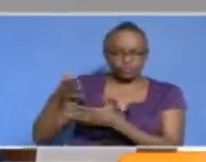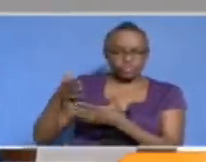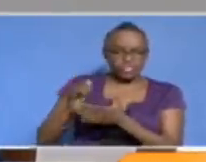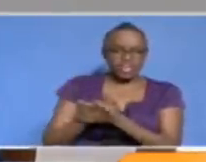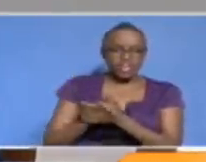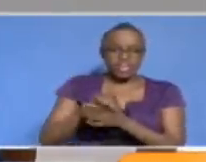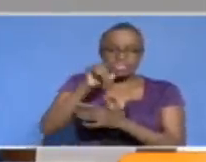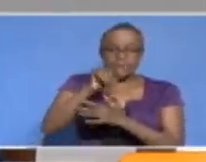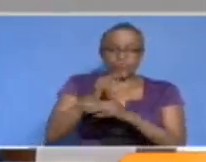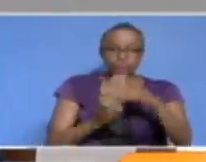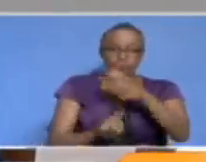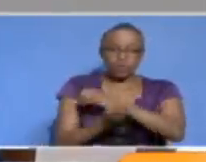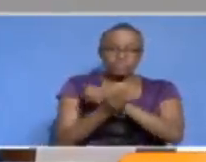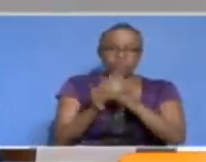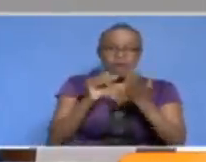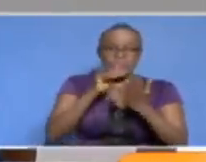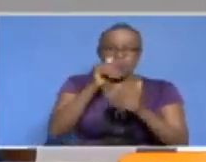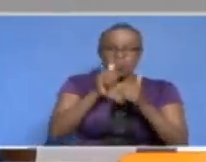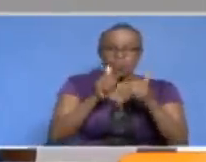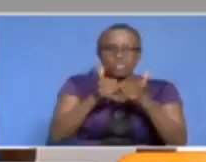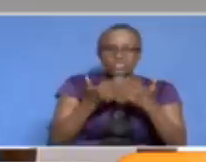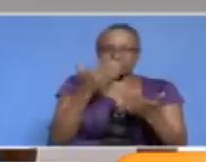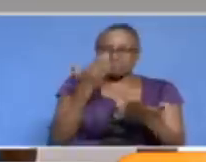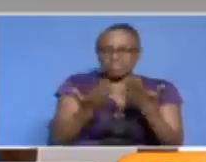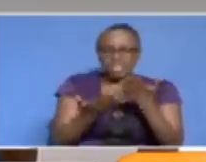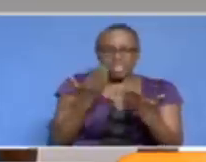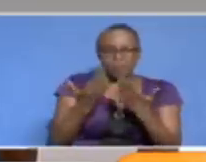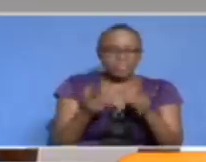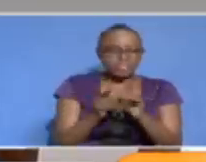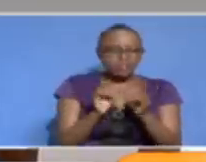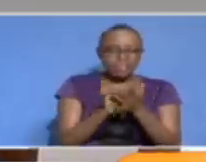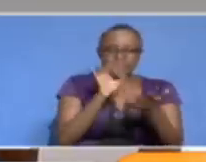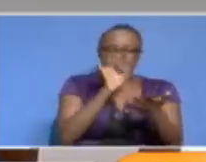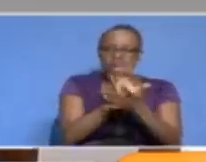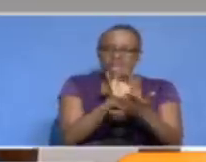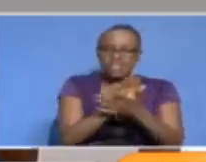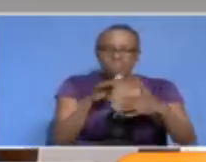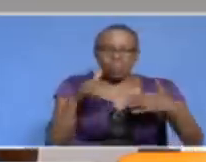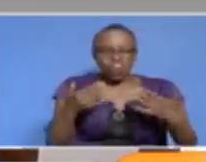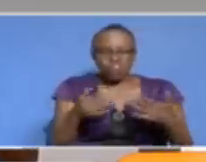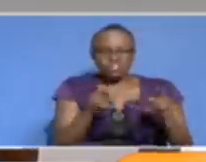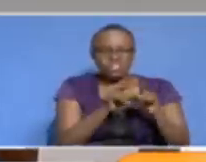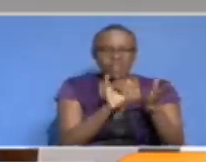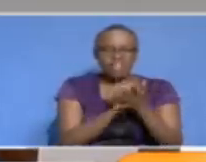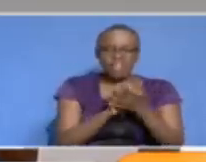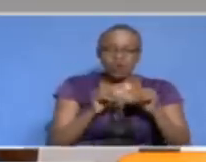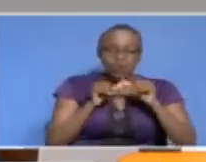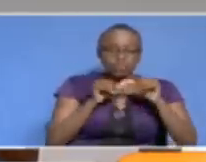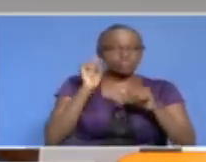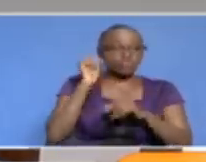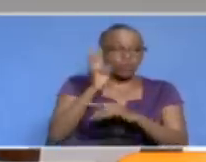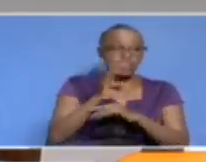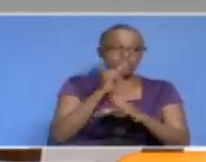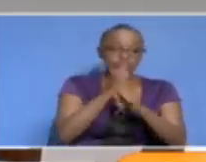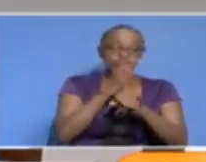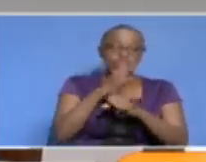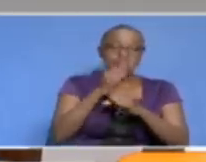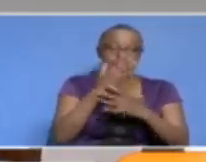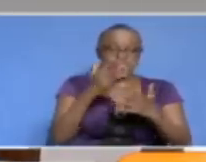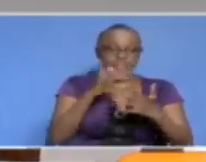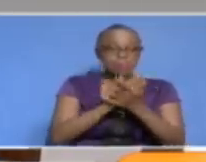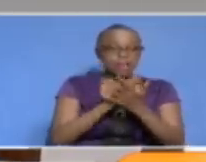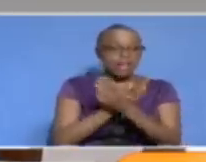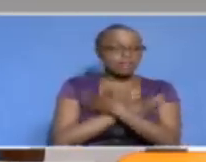He should have elaborated further. Maybe the firing, the sacking, that one will continue. Yeah. Yeah, do the right thing, you become my